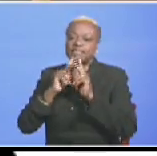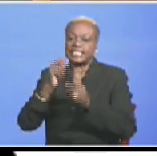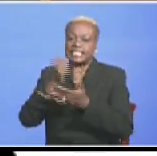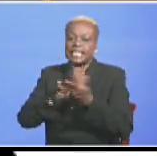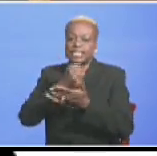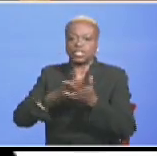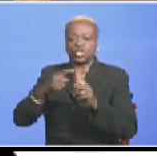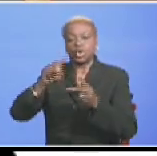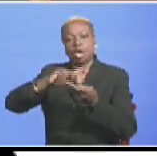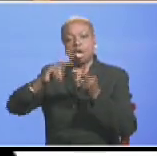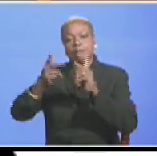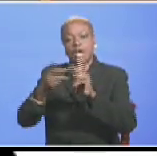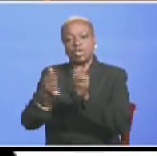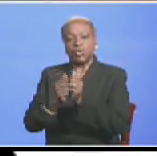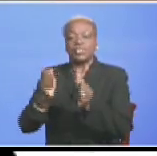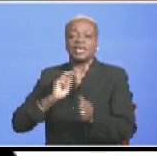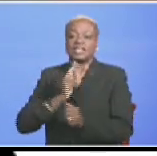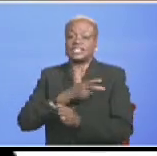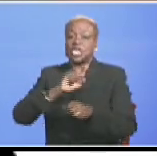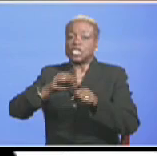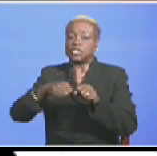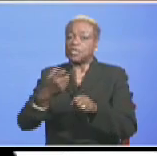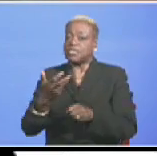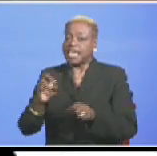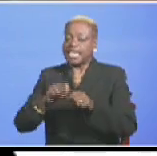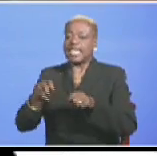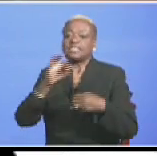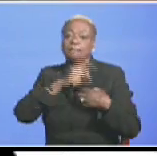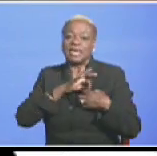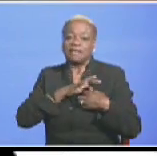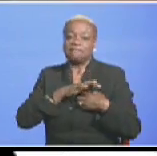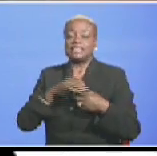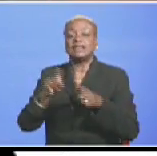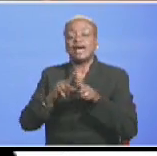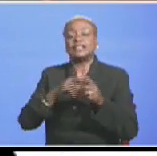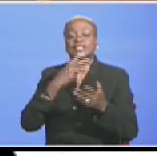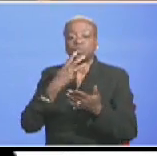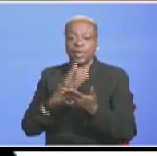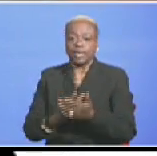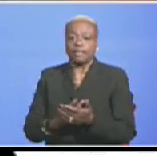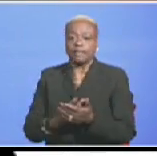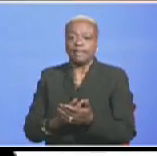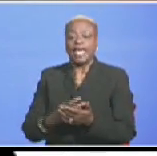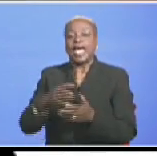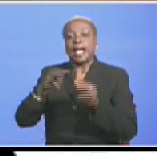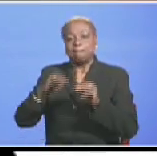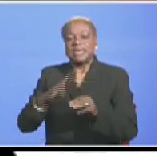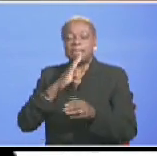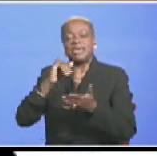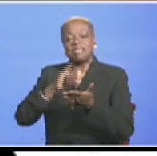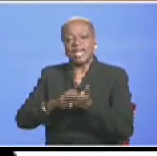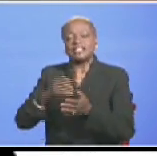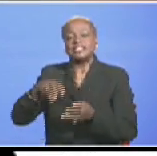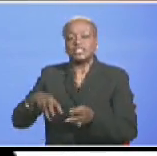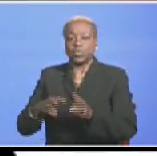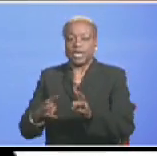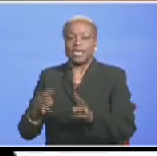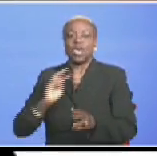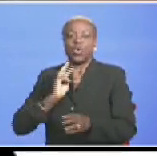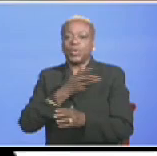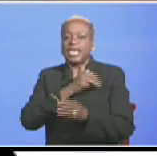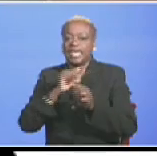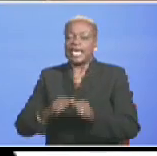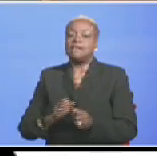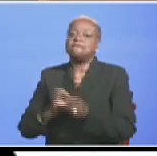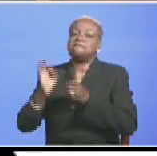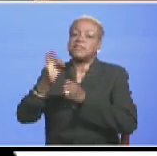us so that they can get the benefit of the marketing as well to a larger audience. And maybe that's the way that we can further our